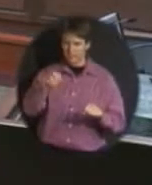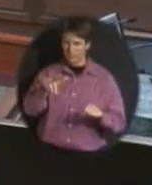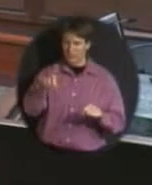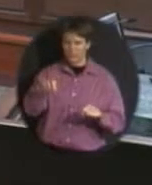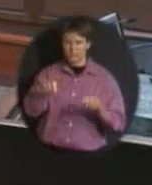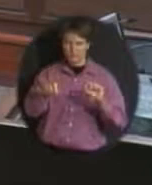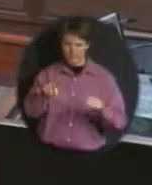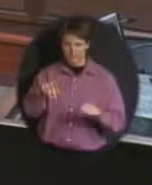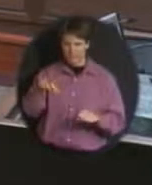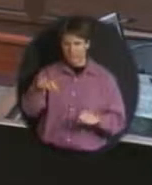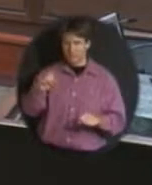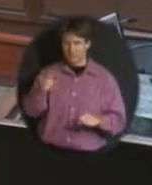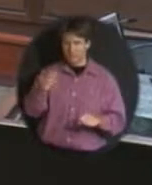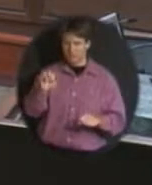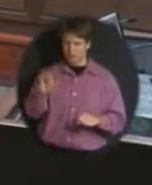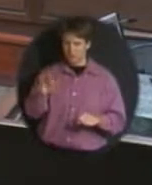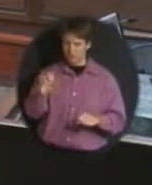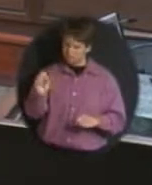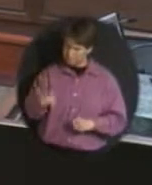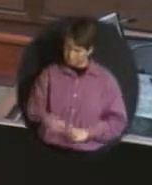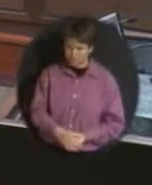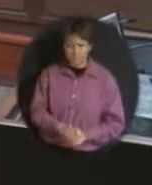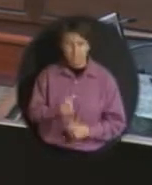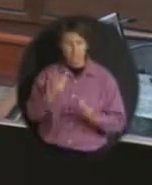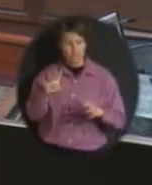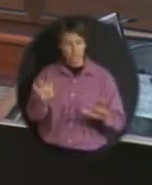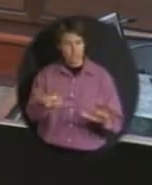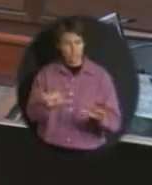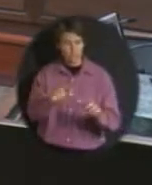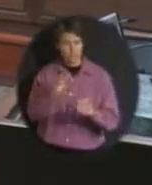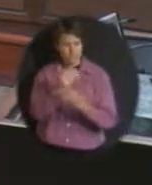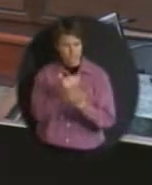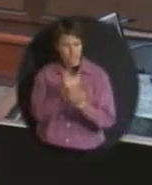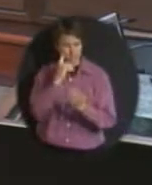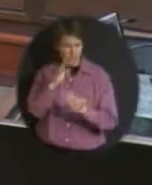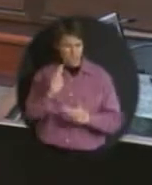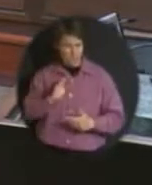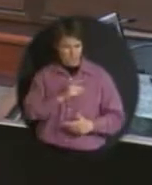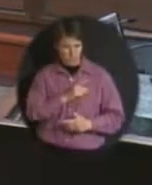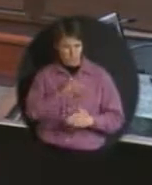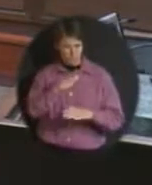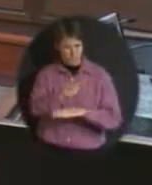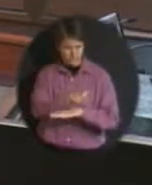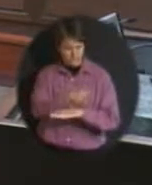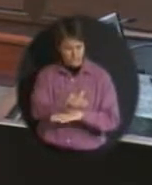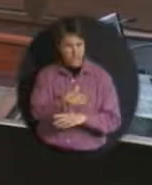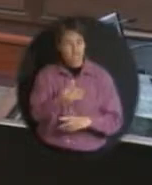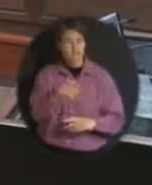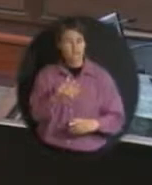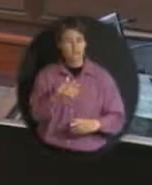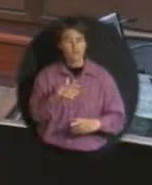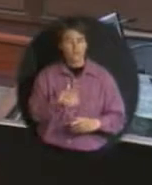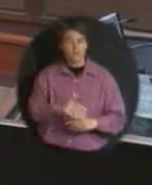Yes. That concludes all of the action items for the board this evening. Then